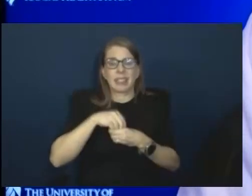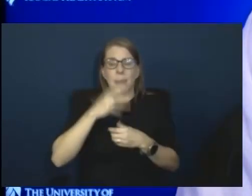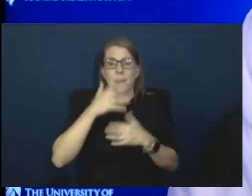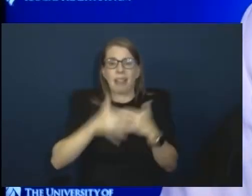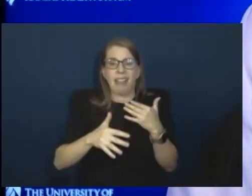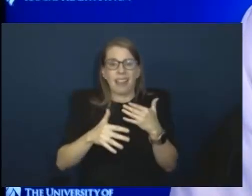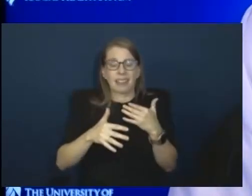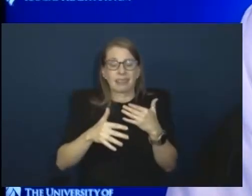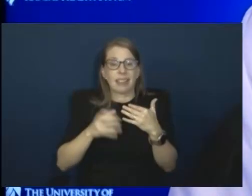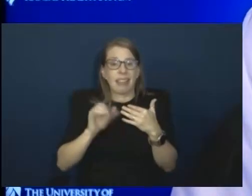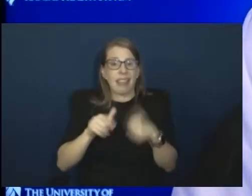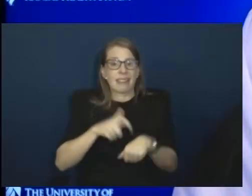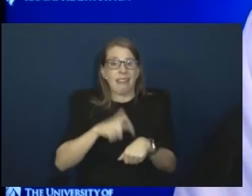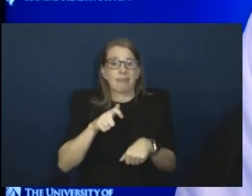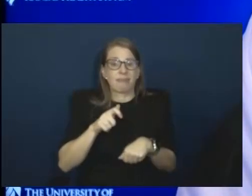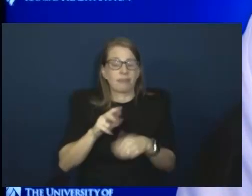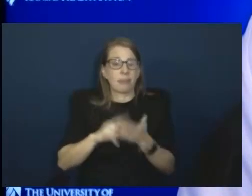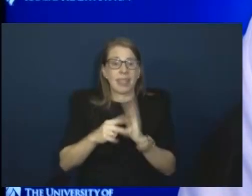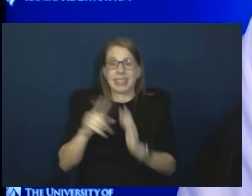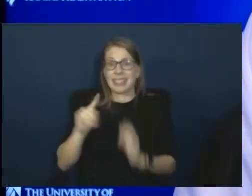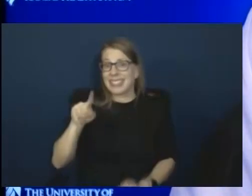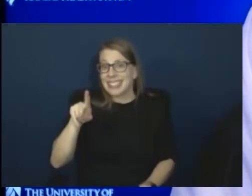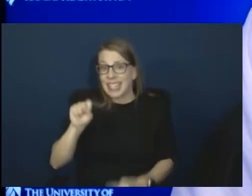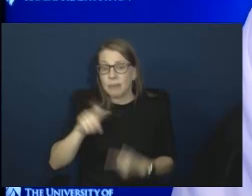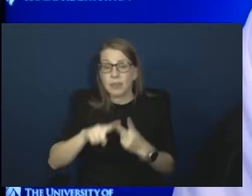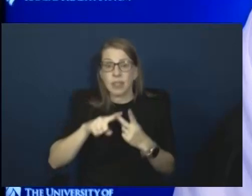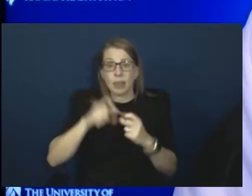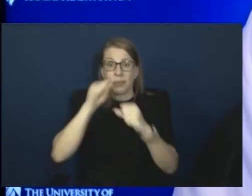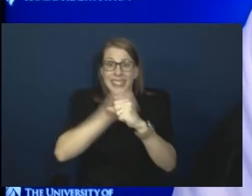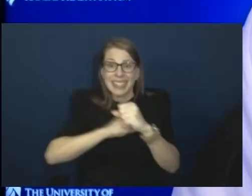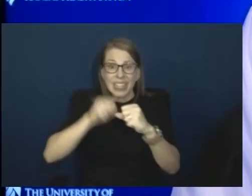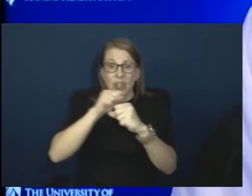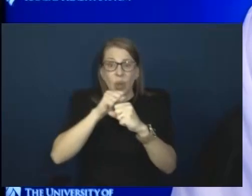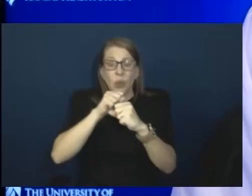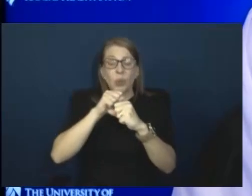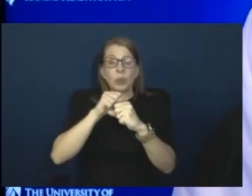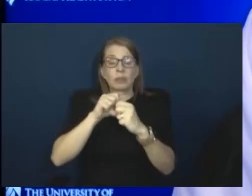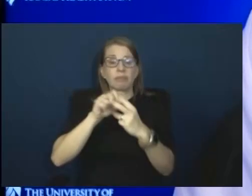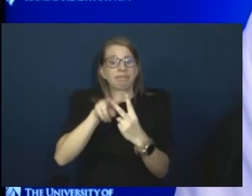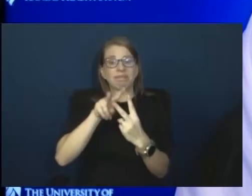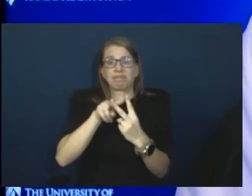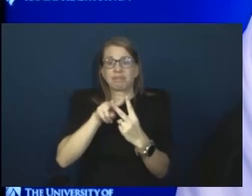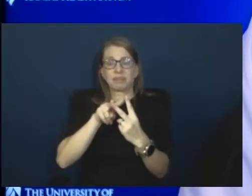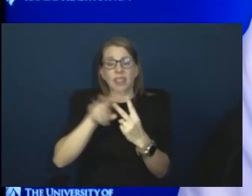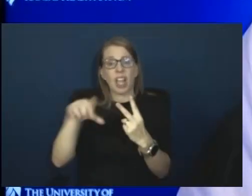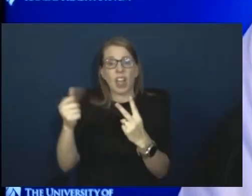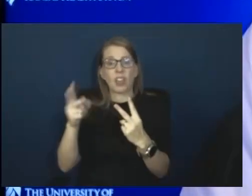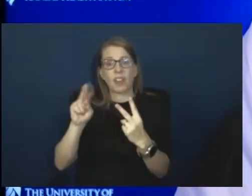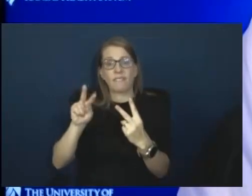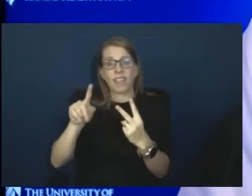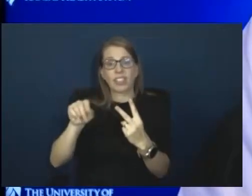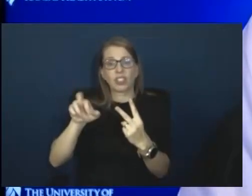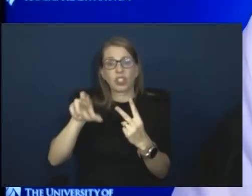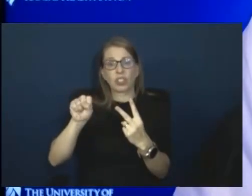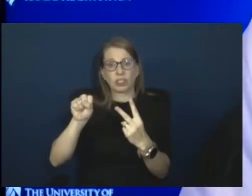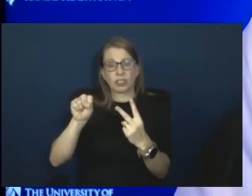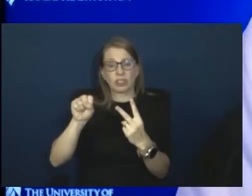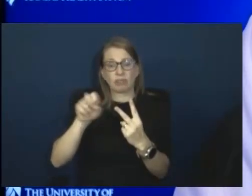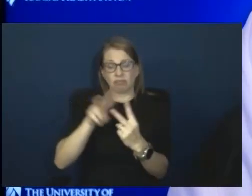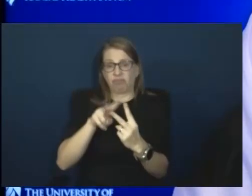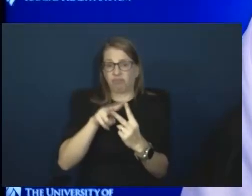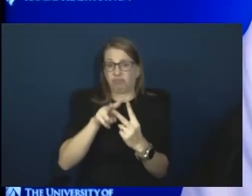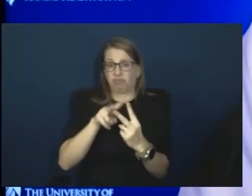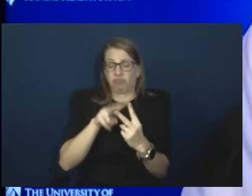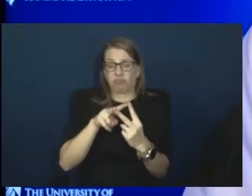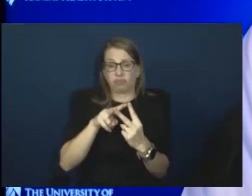there's no evidence that ticks or mosquitoes or anything like that, any other vectors of that nature, carry the virus and can